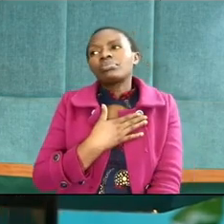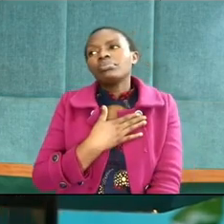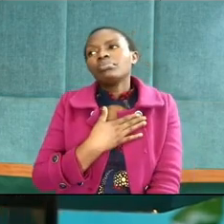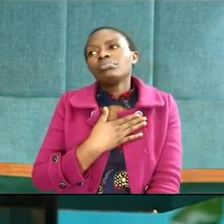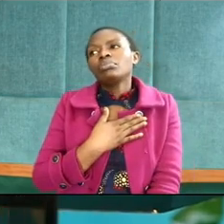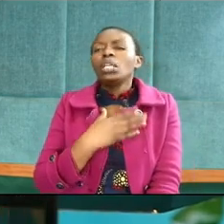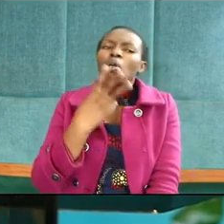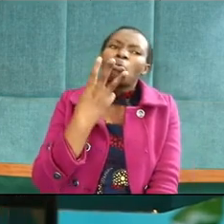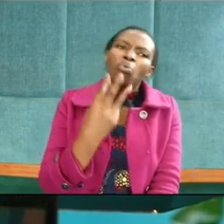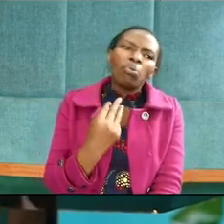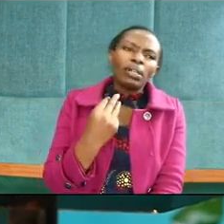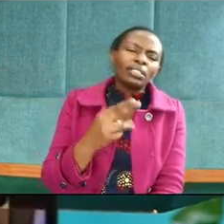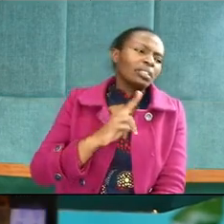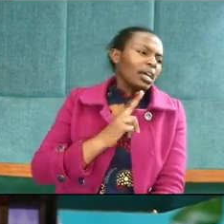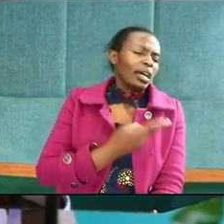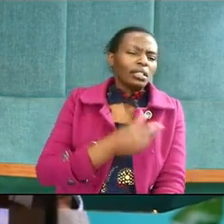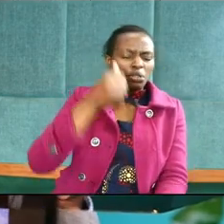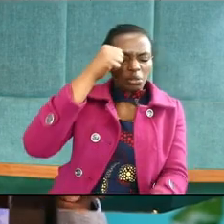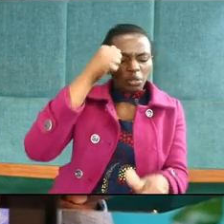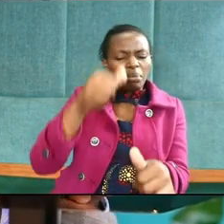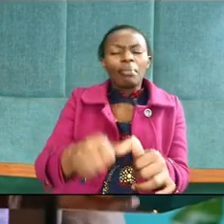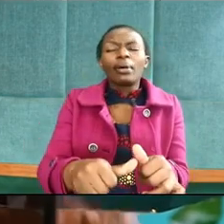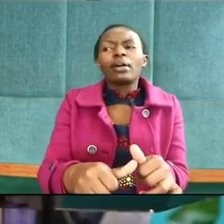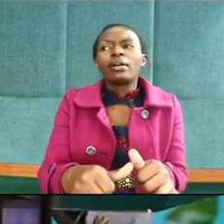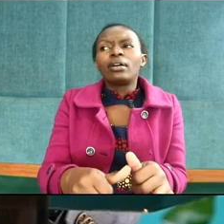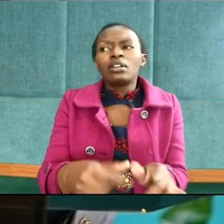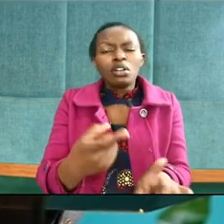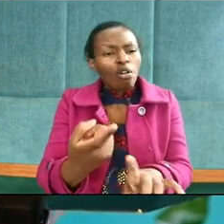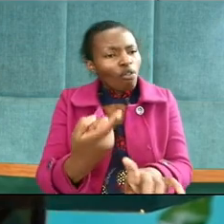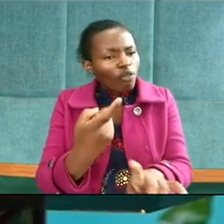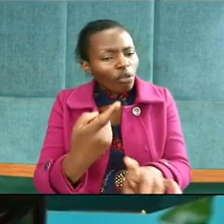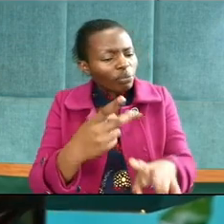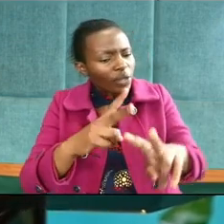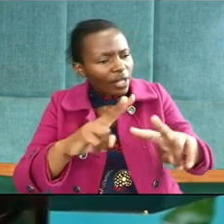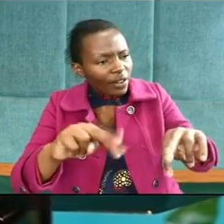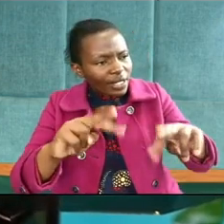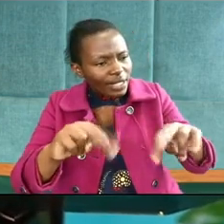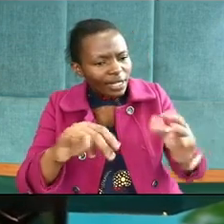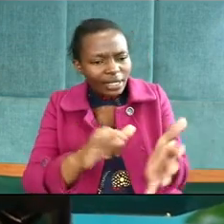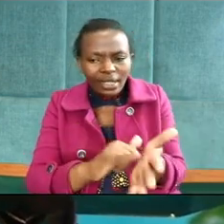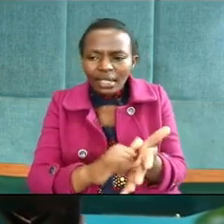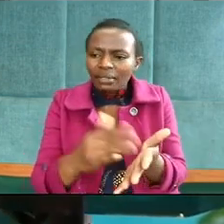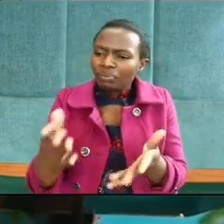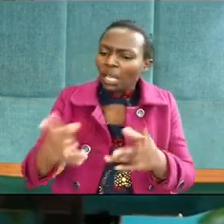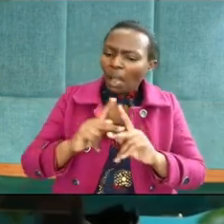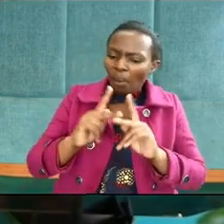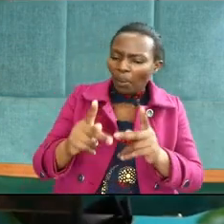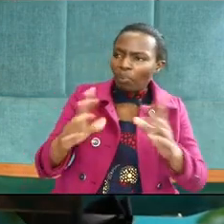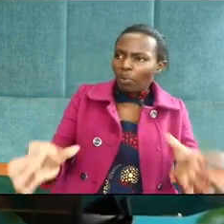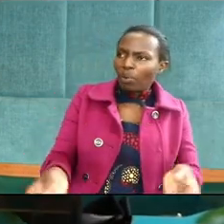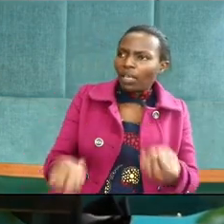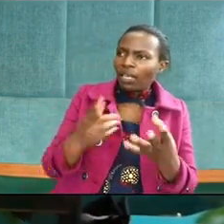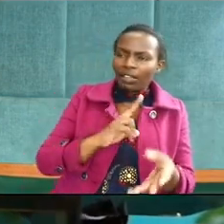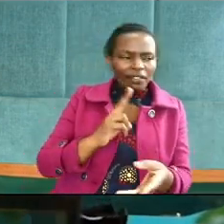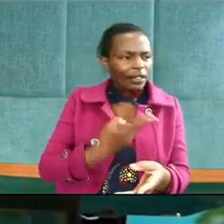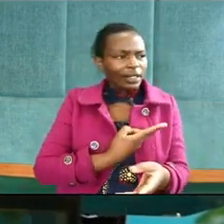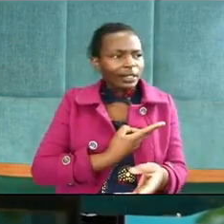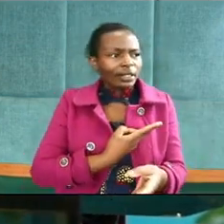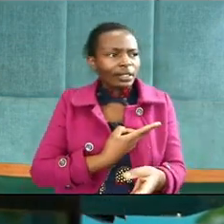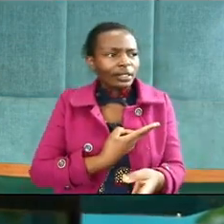I want us to remember that from the research, they give us three types